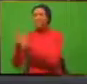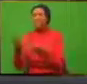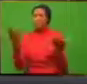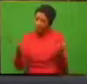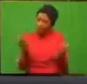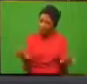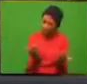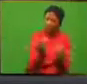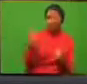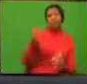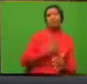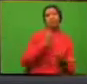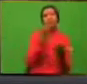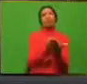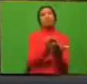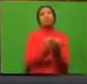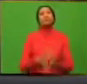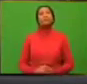economy.